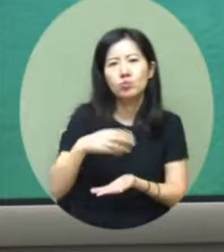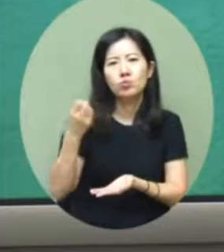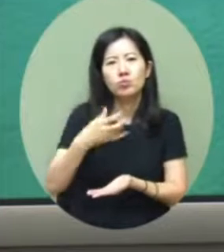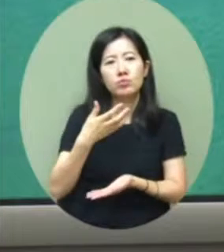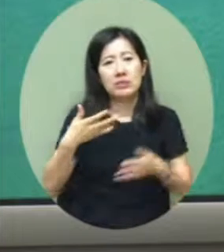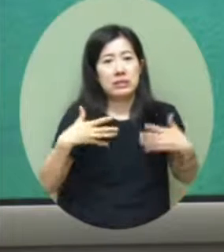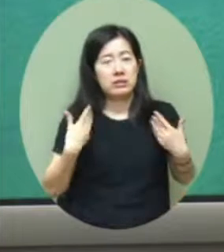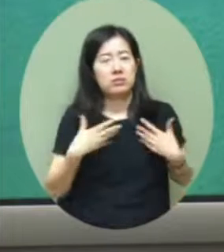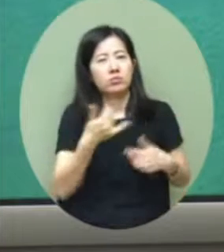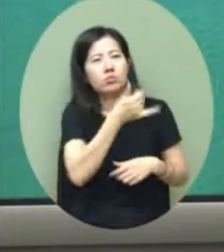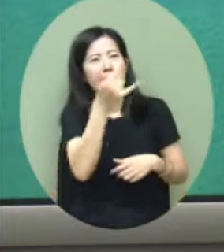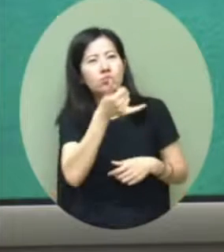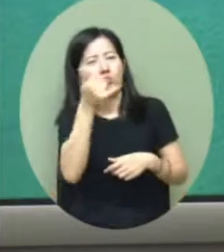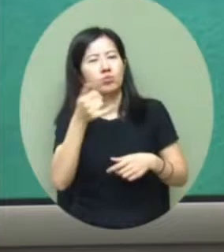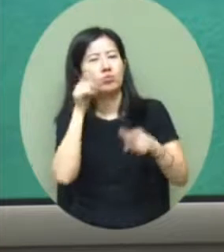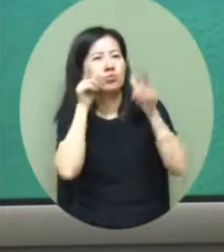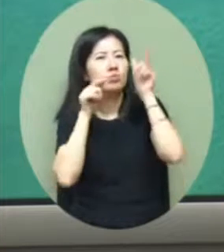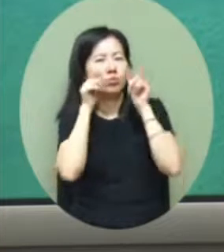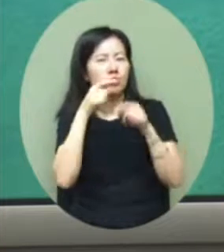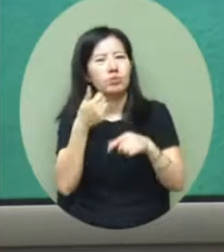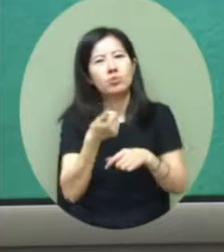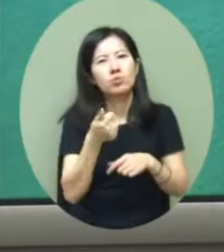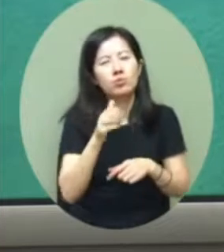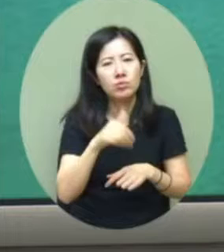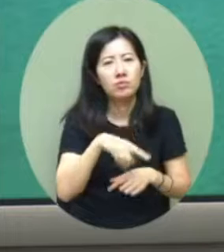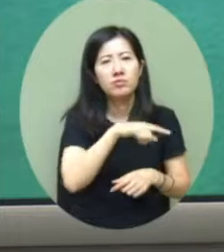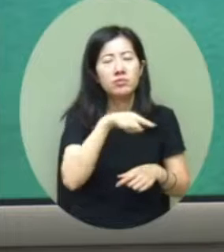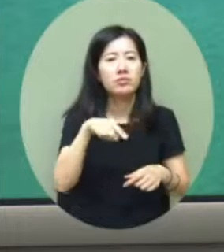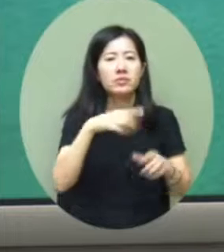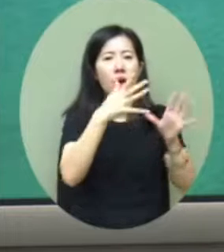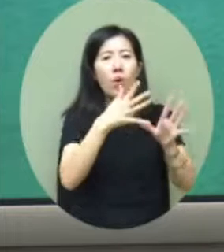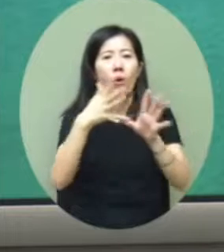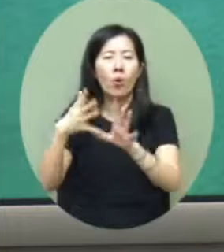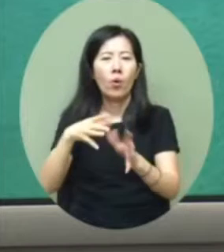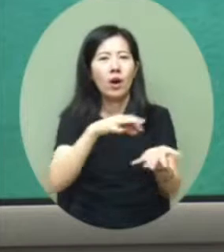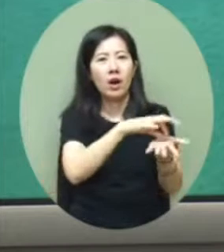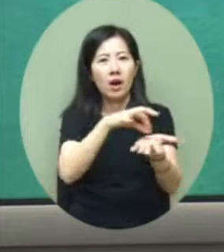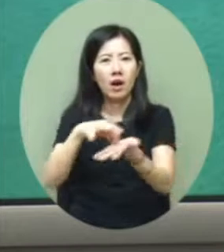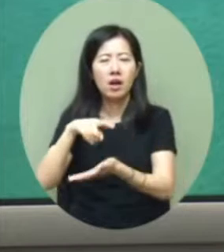tourist spots, will be well managed.